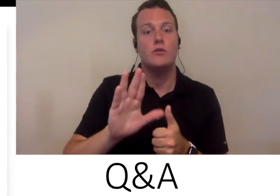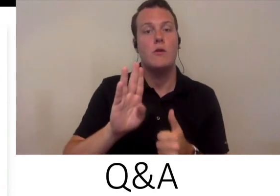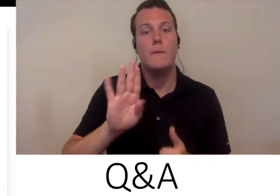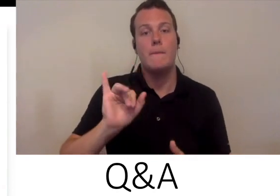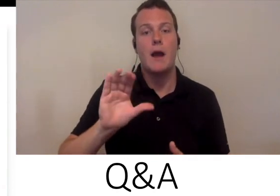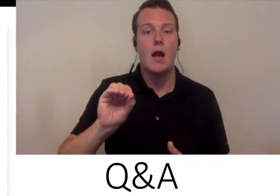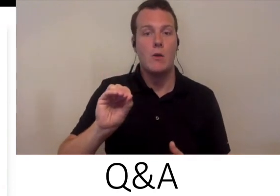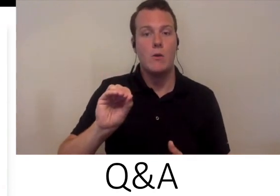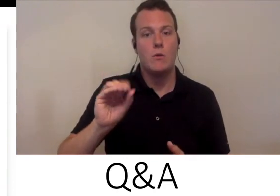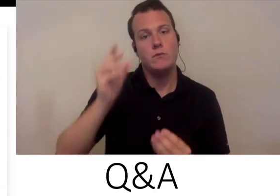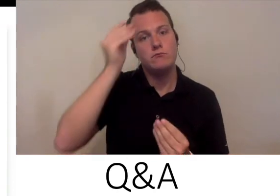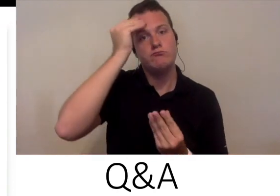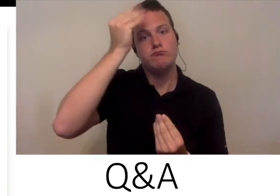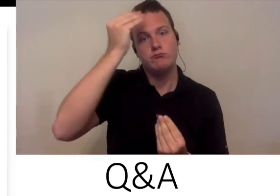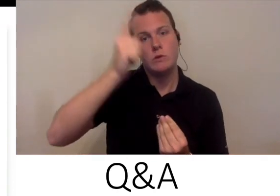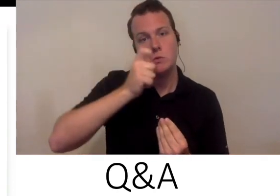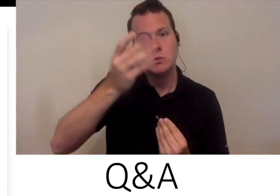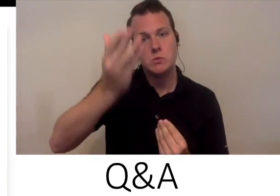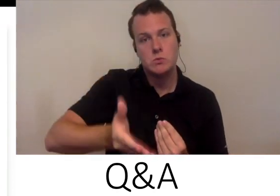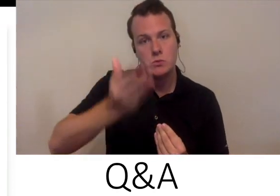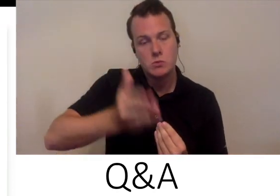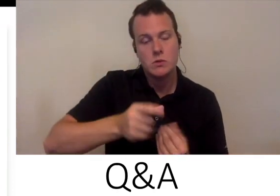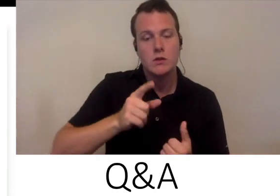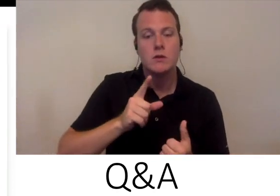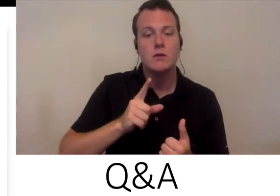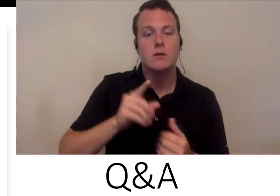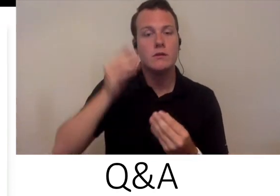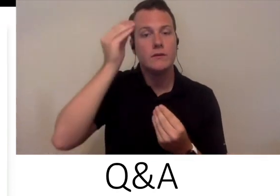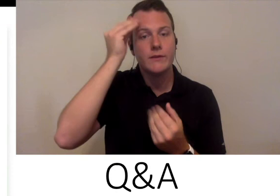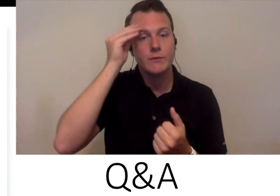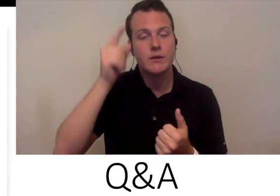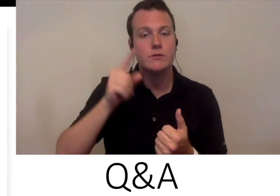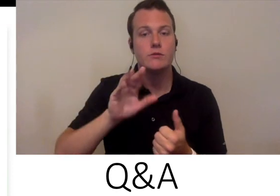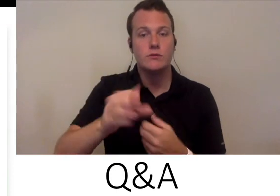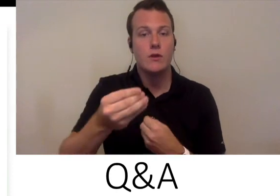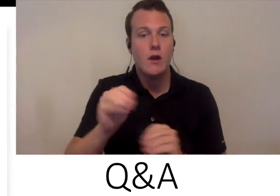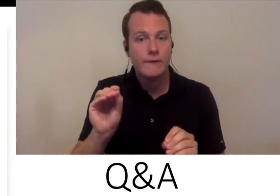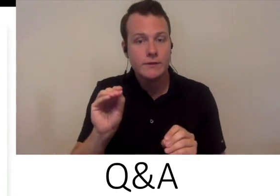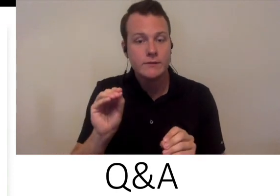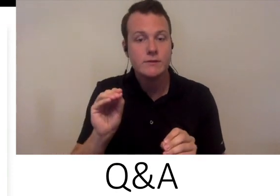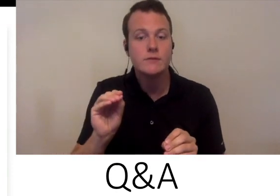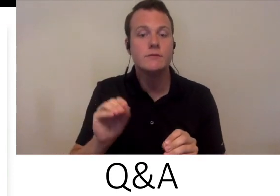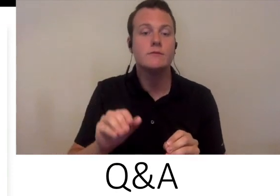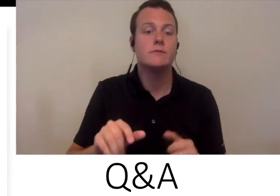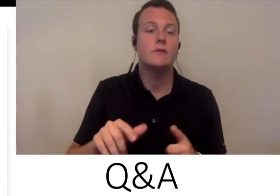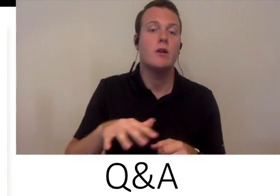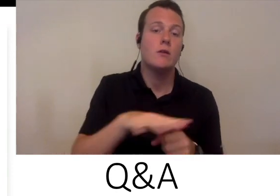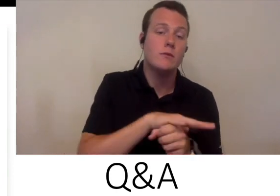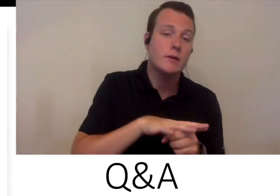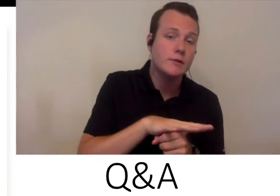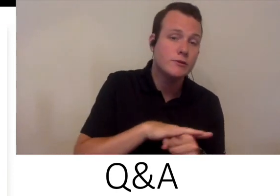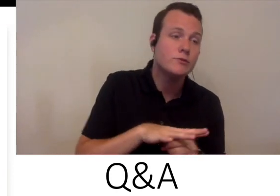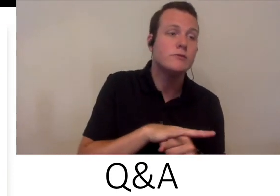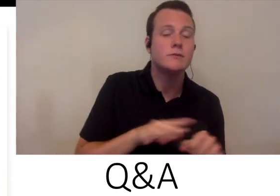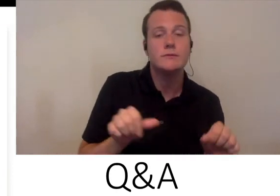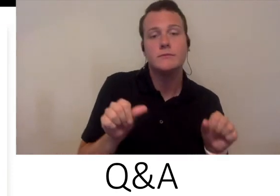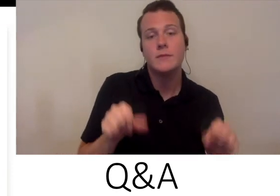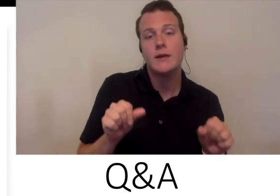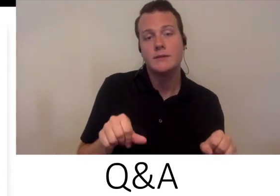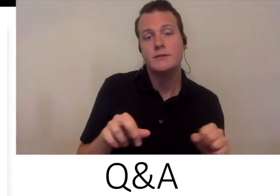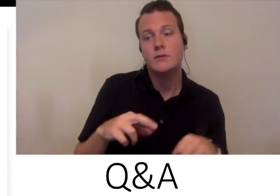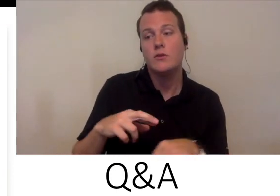biography, some information about your office, location, possibly some